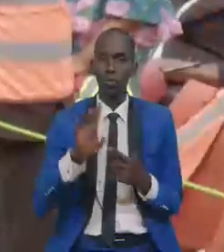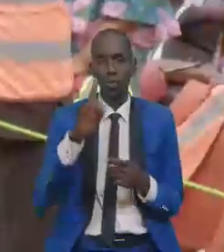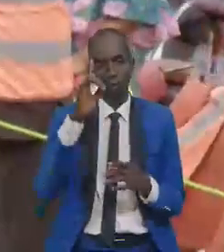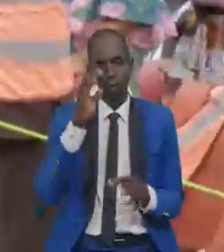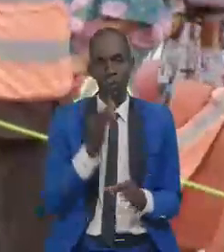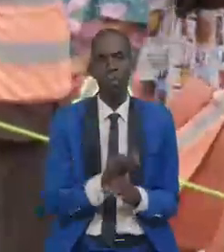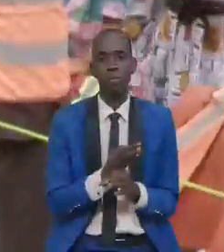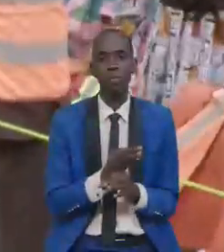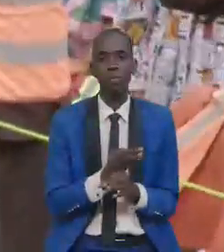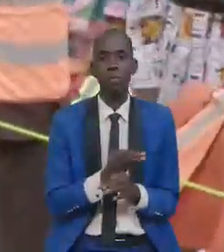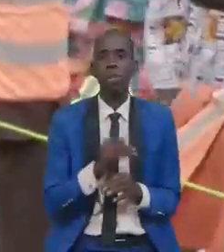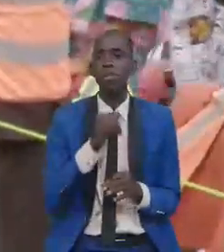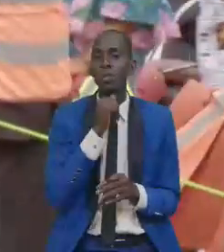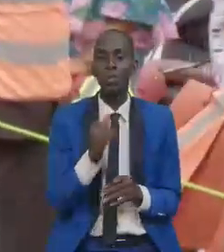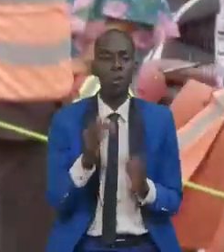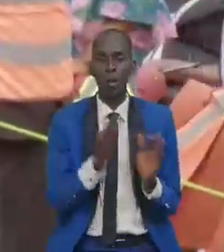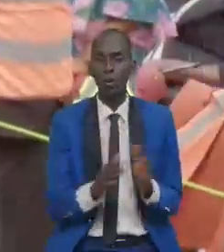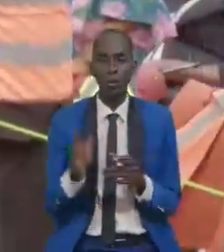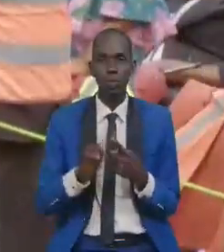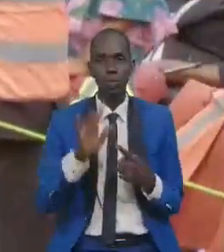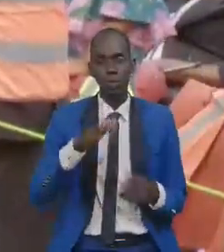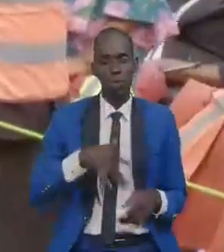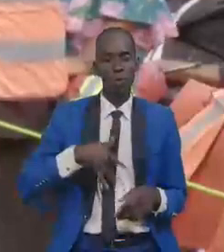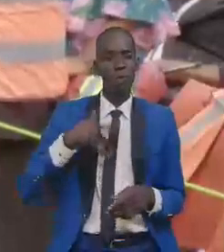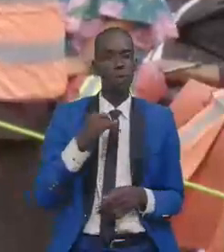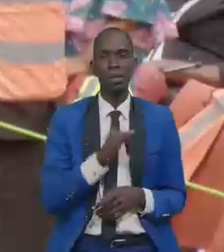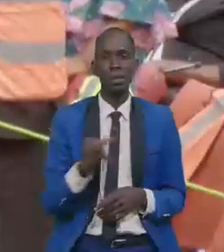not according to your feeling.